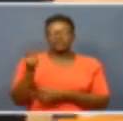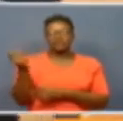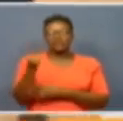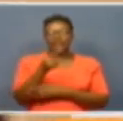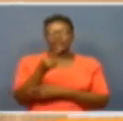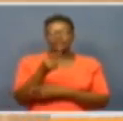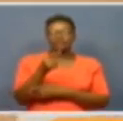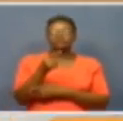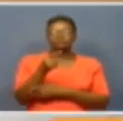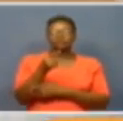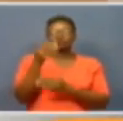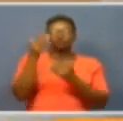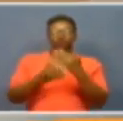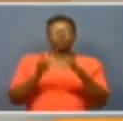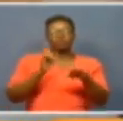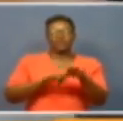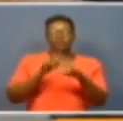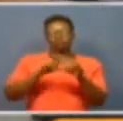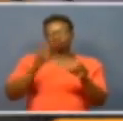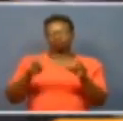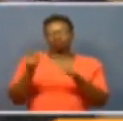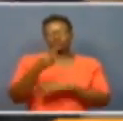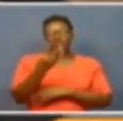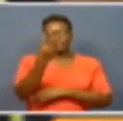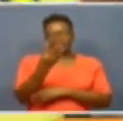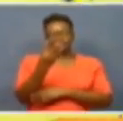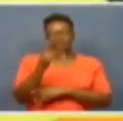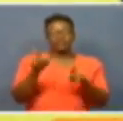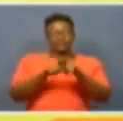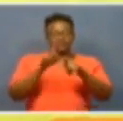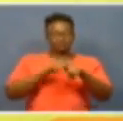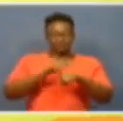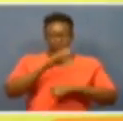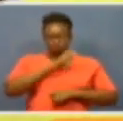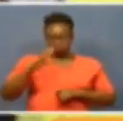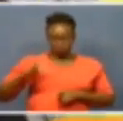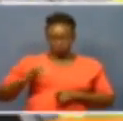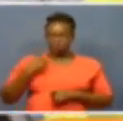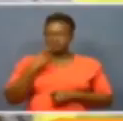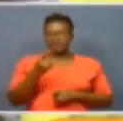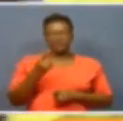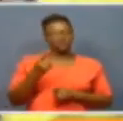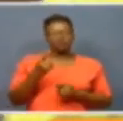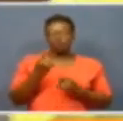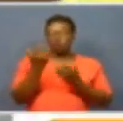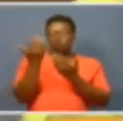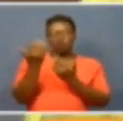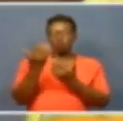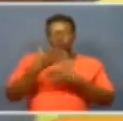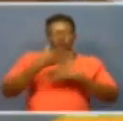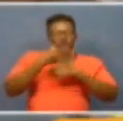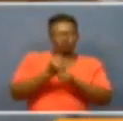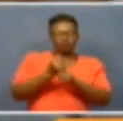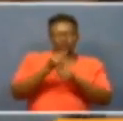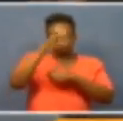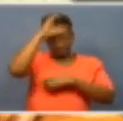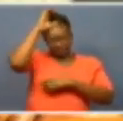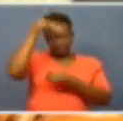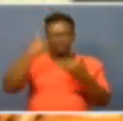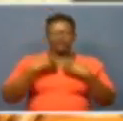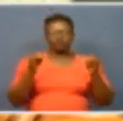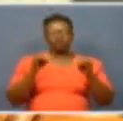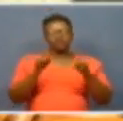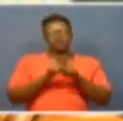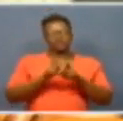they resigned in April. At the time, the commissioners say they had lost faith in Chebukati and accused him of poor leadership. They